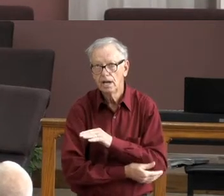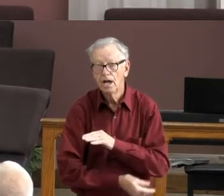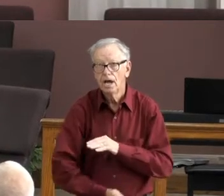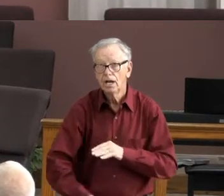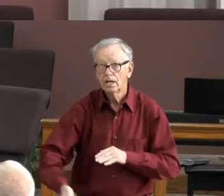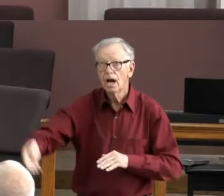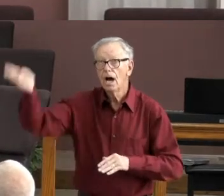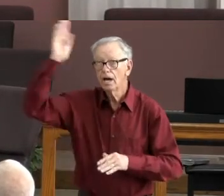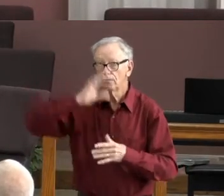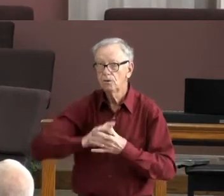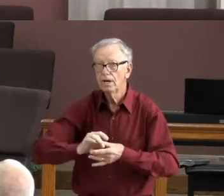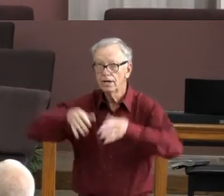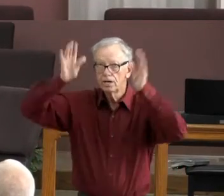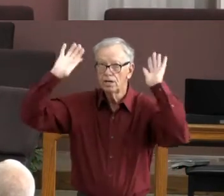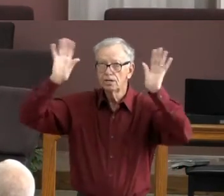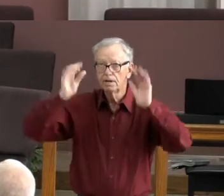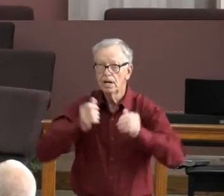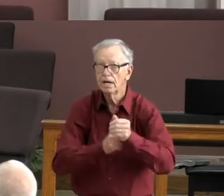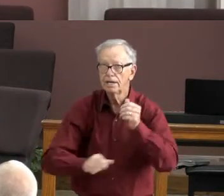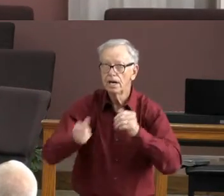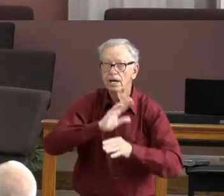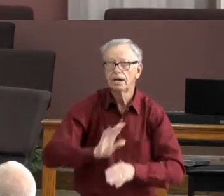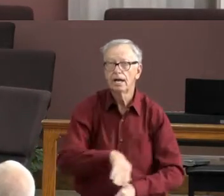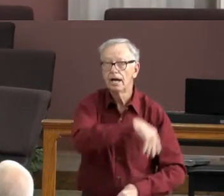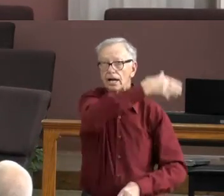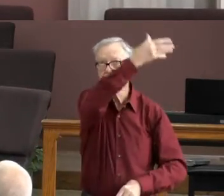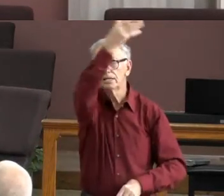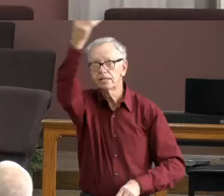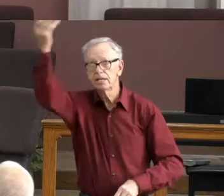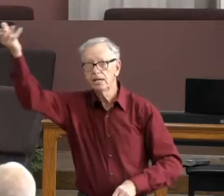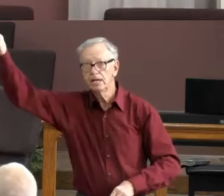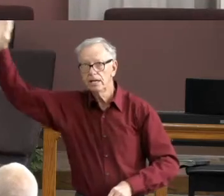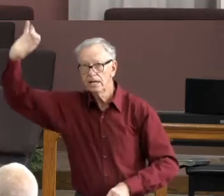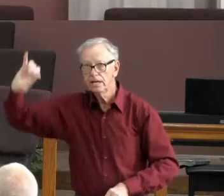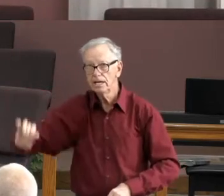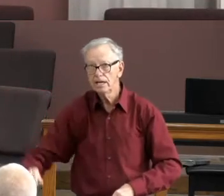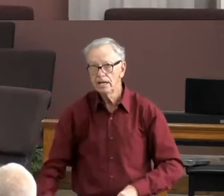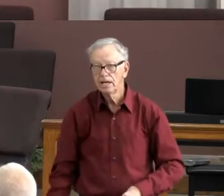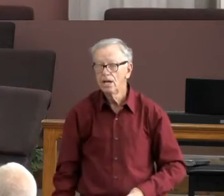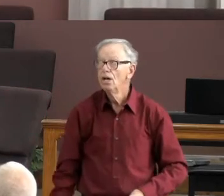night. God of wonders beyond our galaxy,